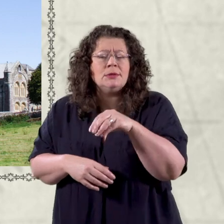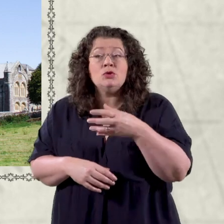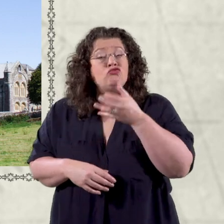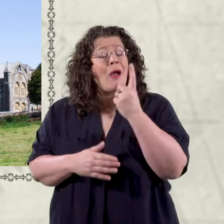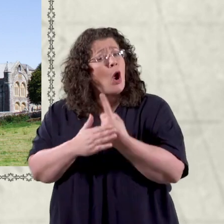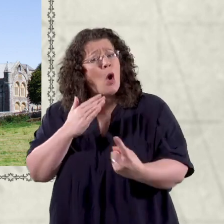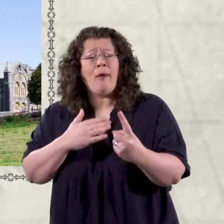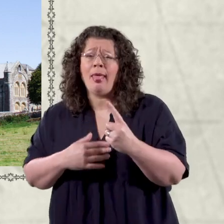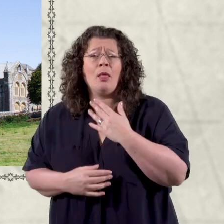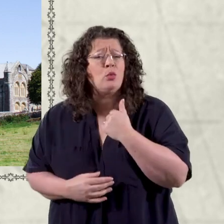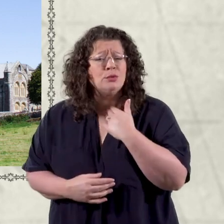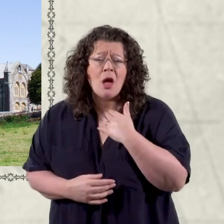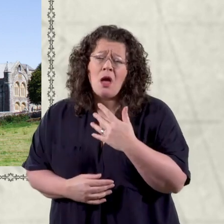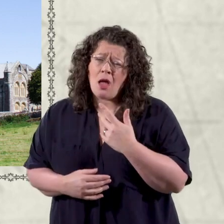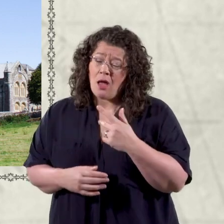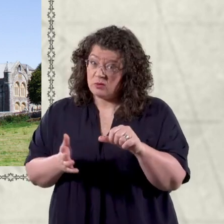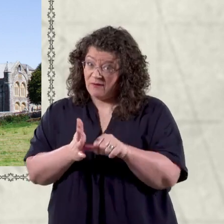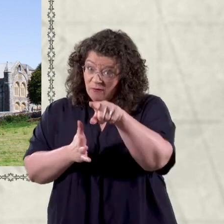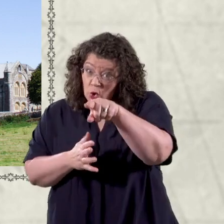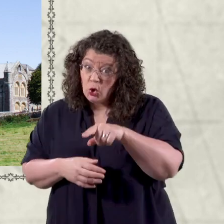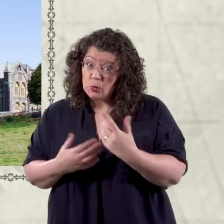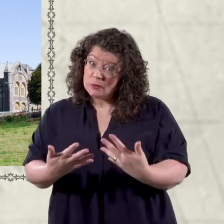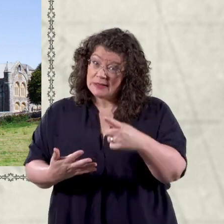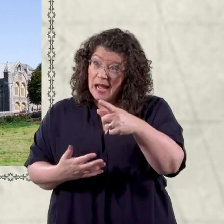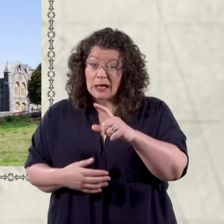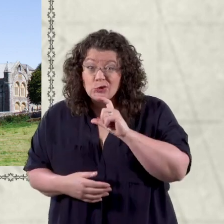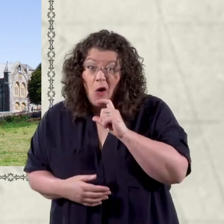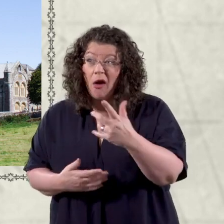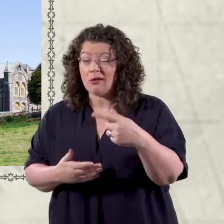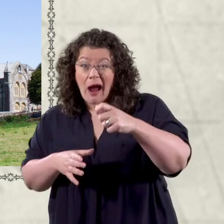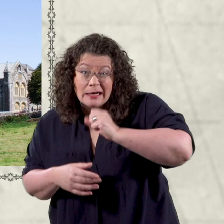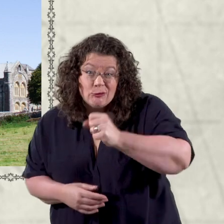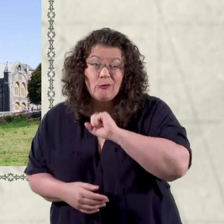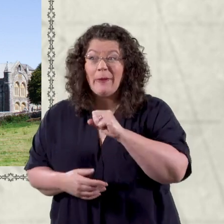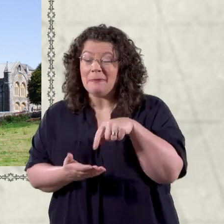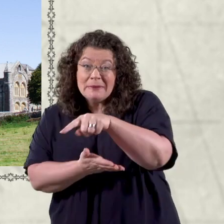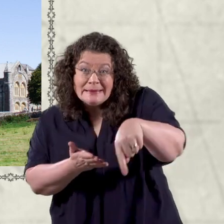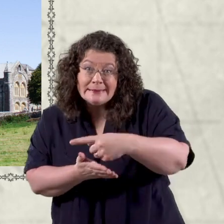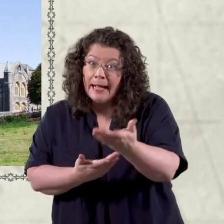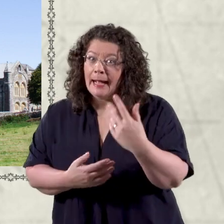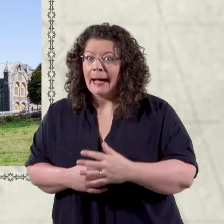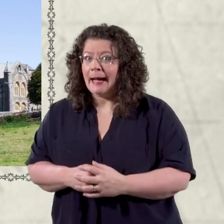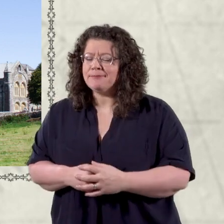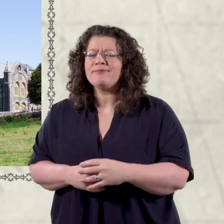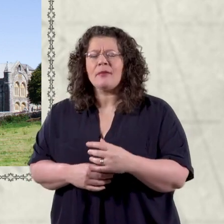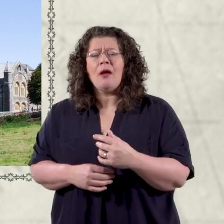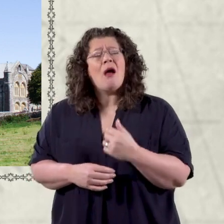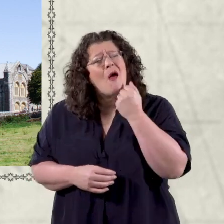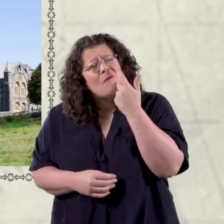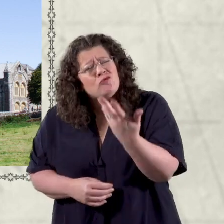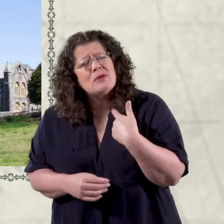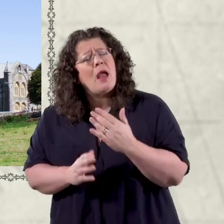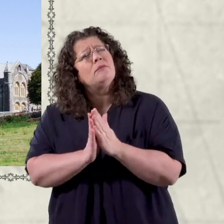water. Yes, it'd be difficult for you to do that today with your chocolate and your ice cream and your pizzas. I spent most of my